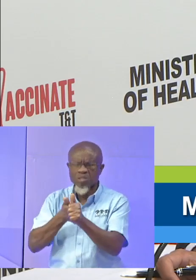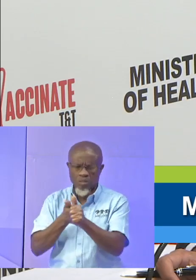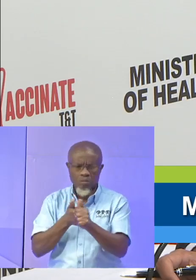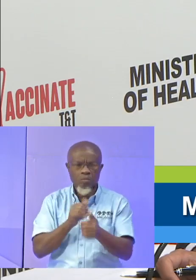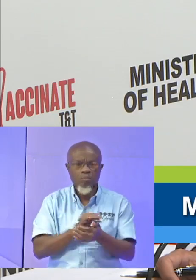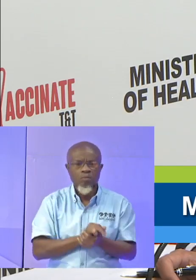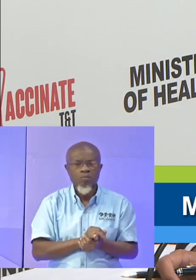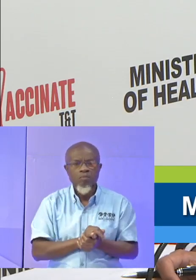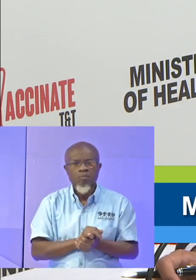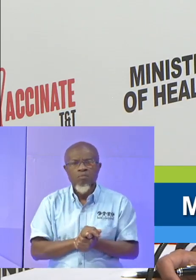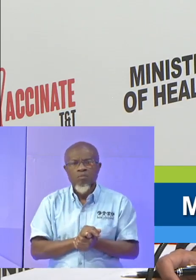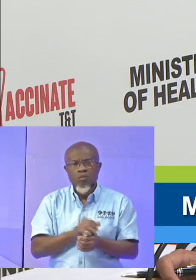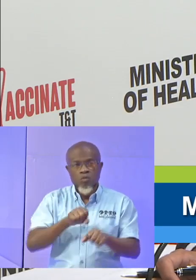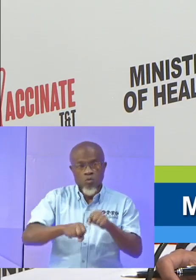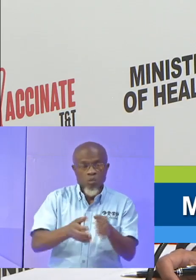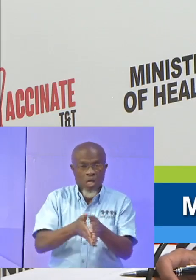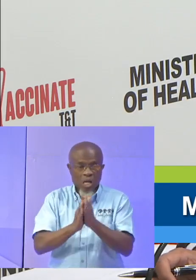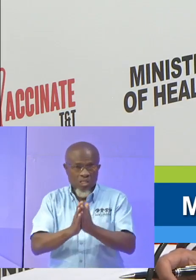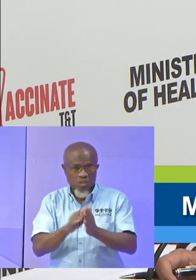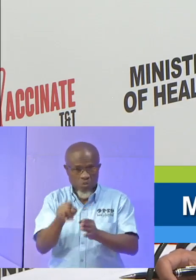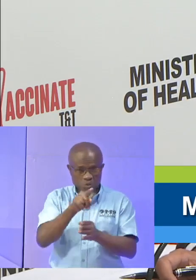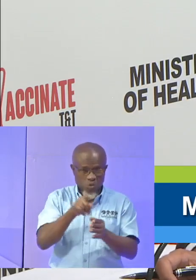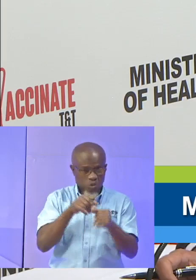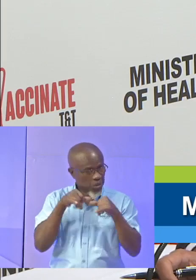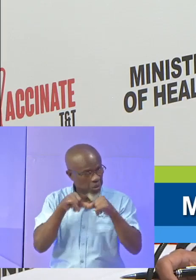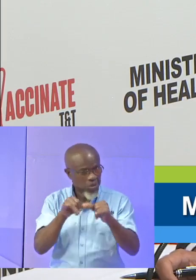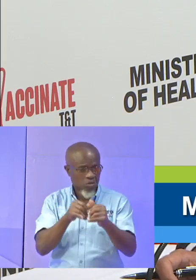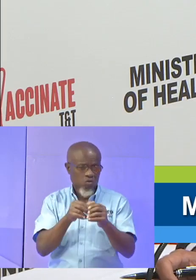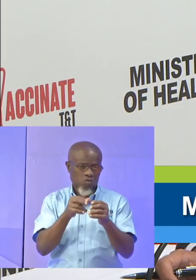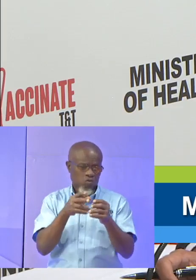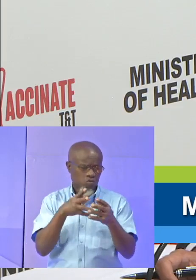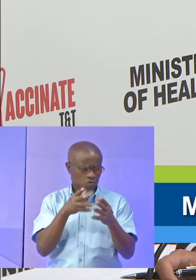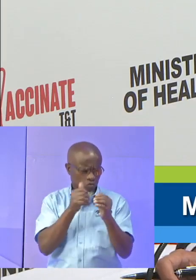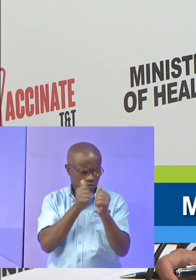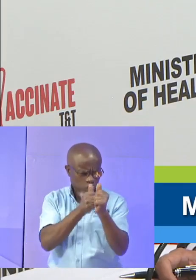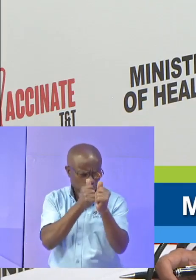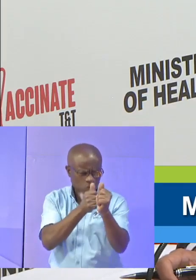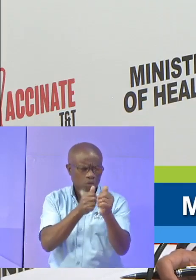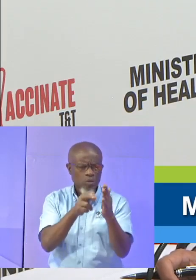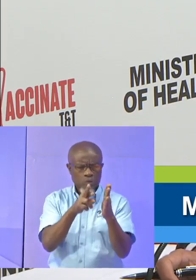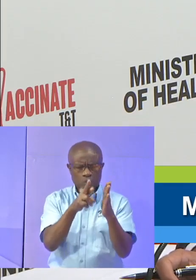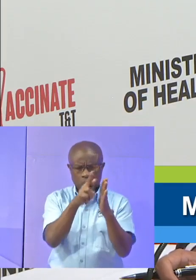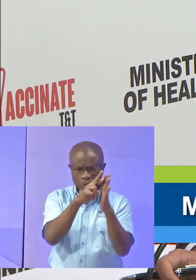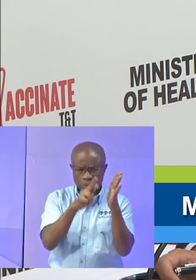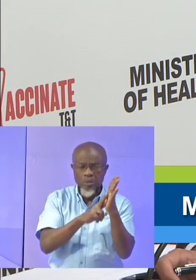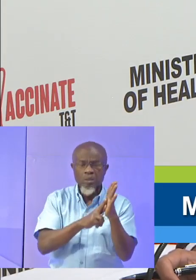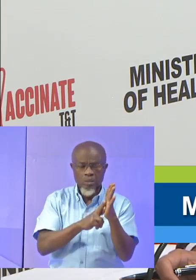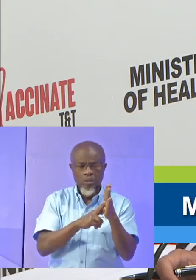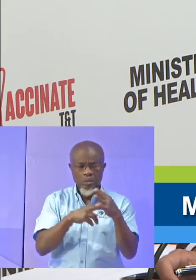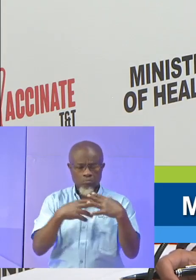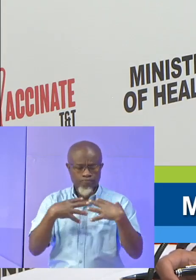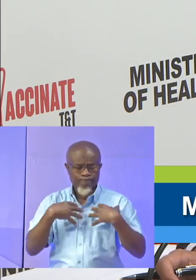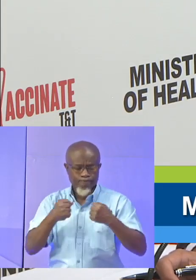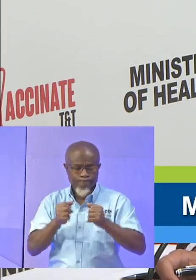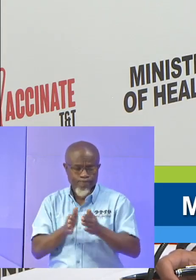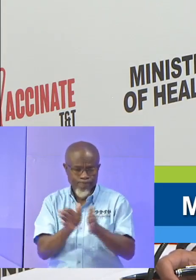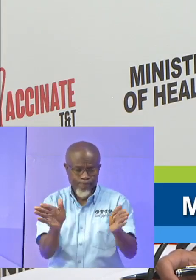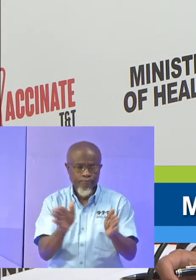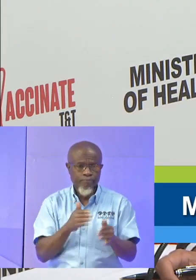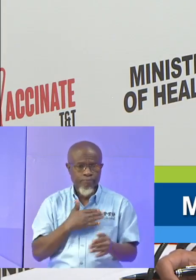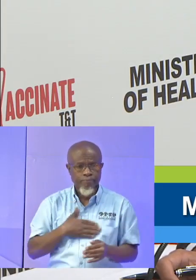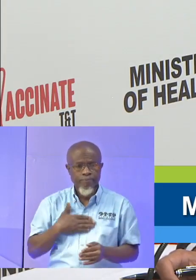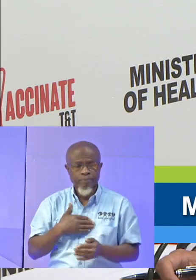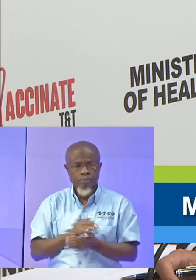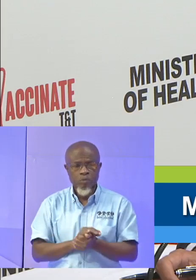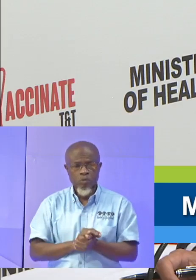asking continued adherence to the public health guidelines, getting your vaccine as quickly as you can and get it boosted. You're not going to know whether you